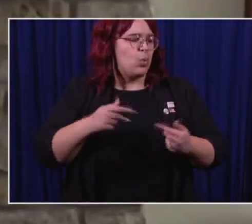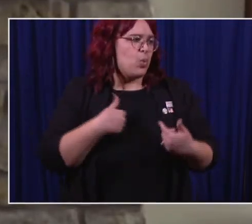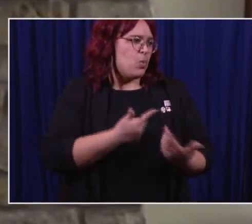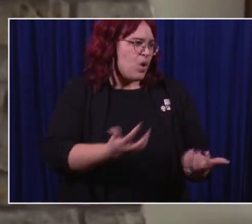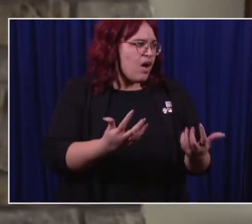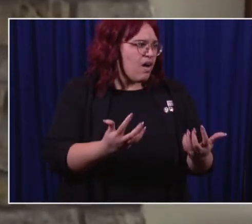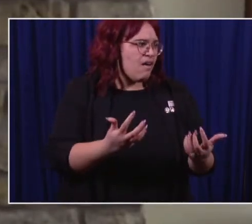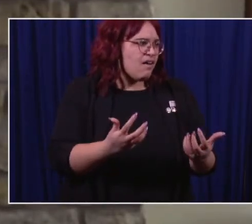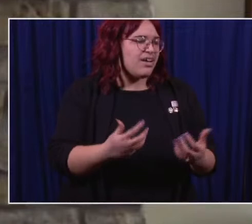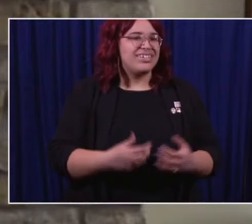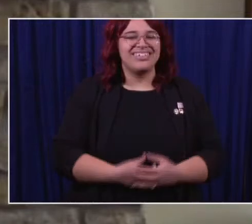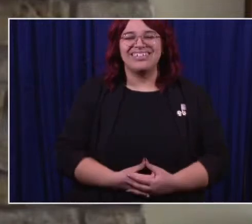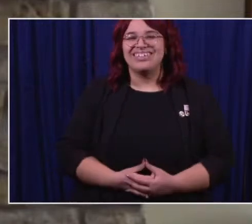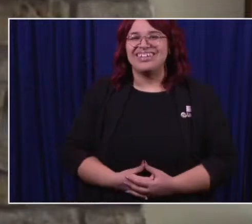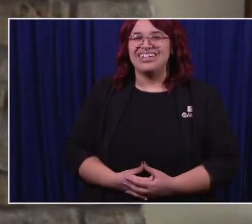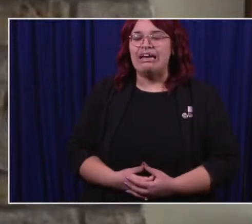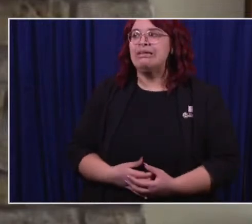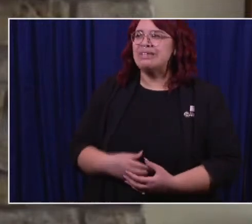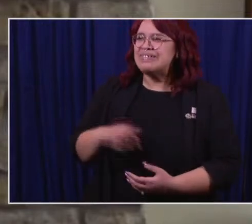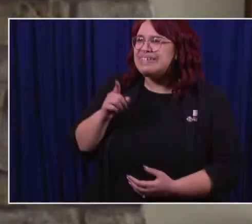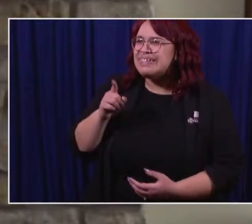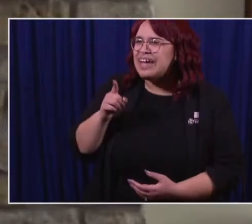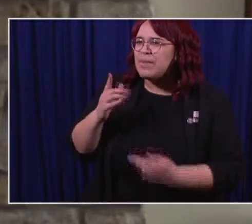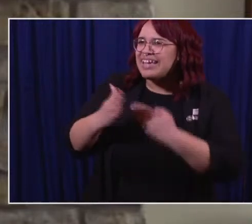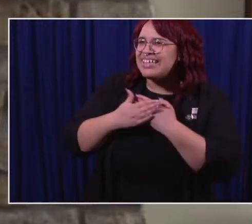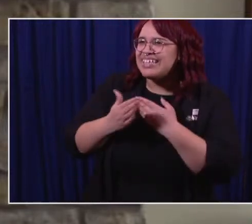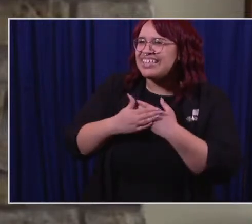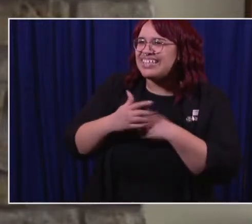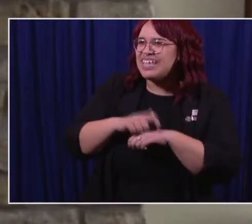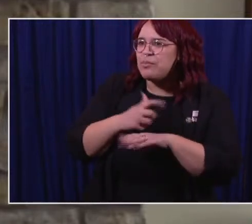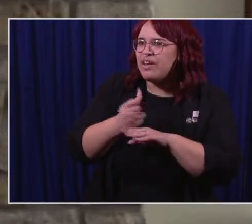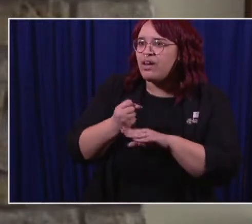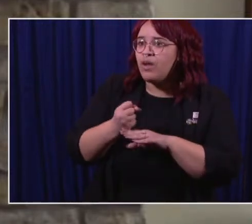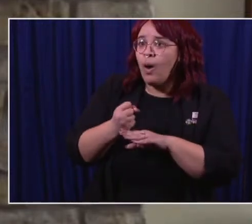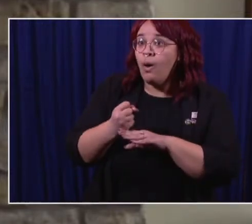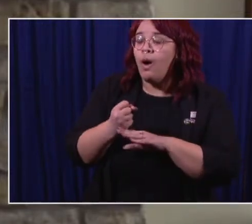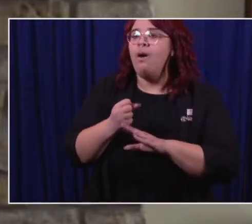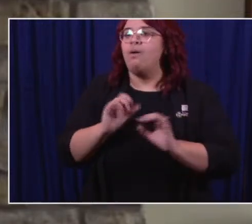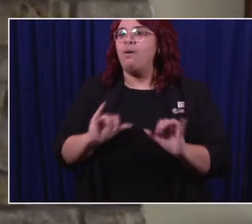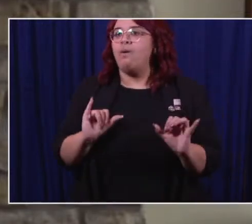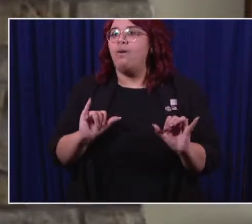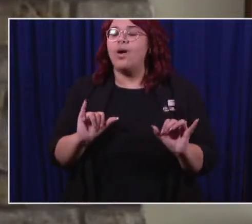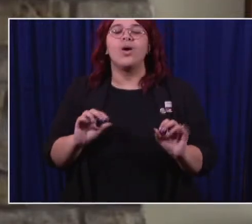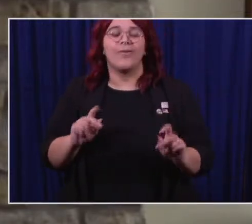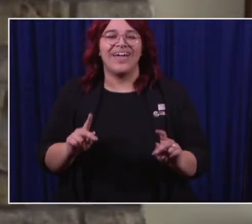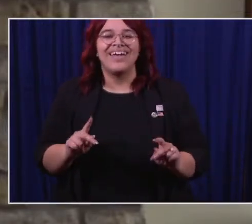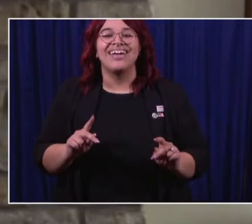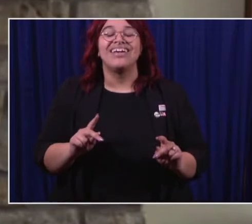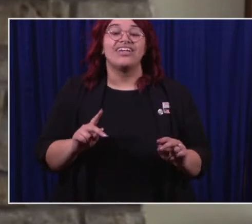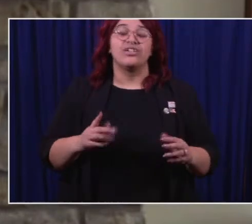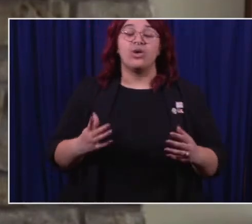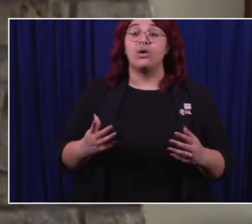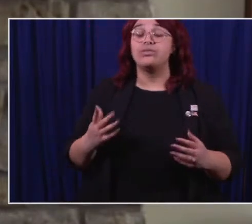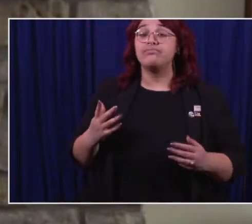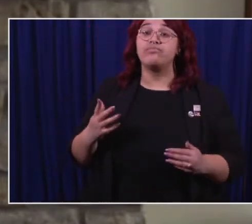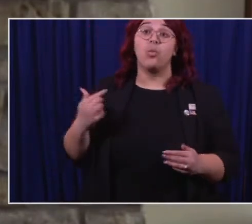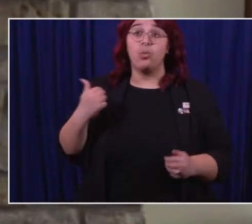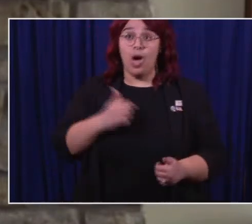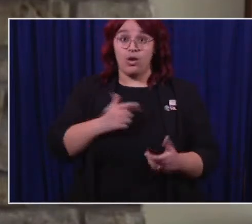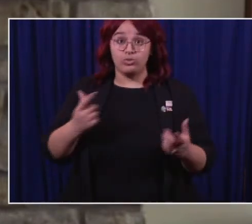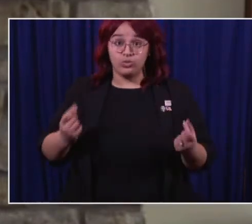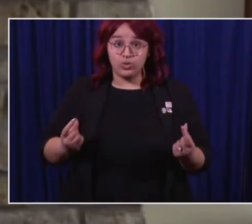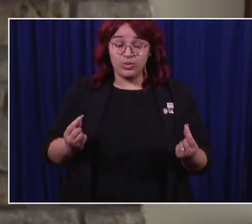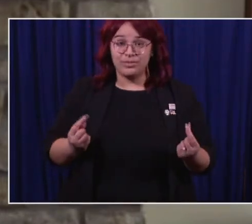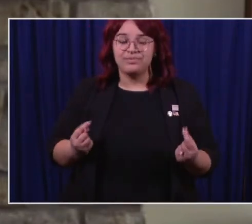Eric is telling me I'm running out of time. So no, we are also going out. We are also going out and